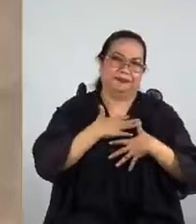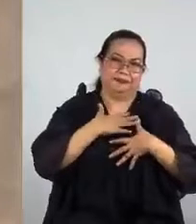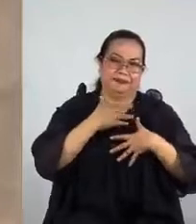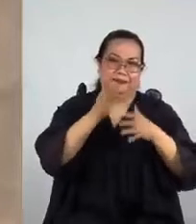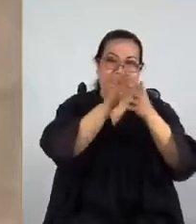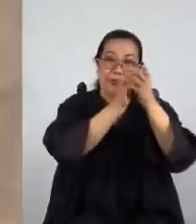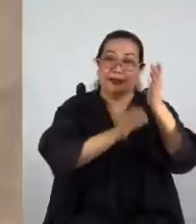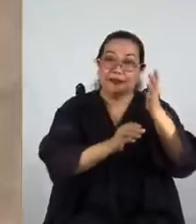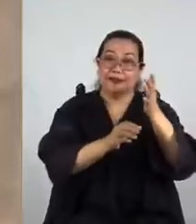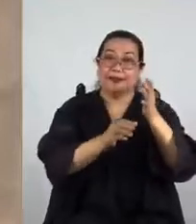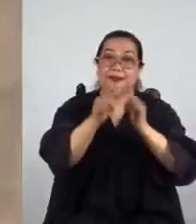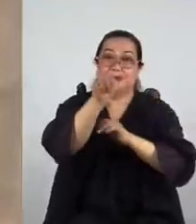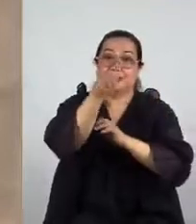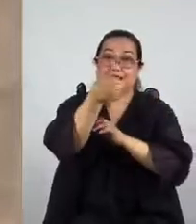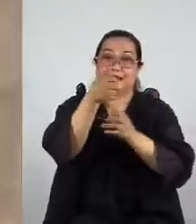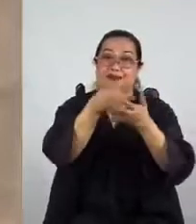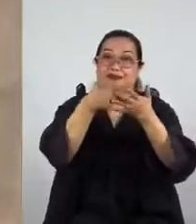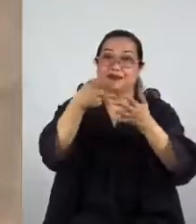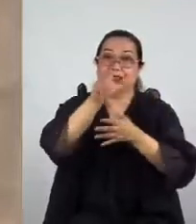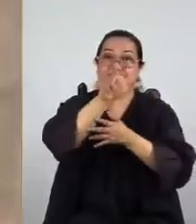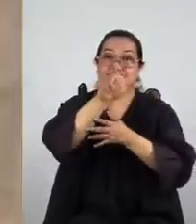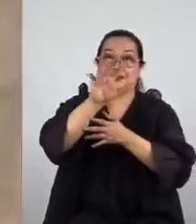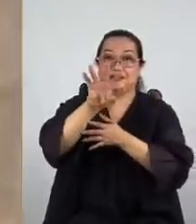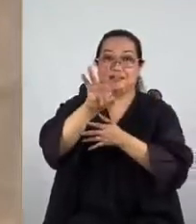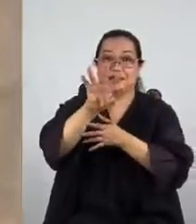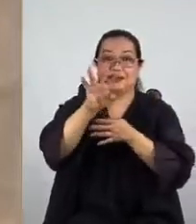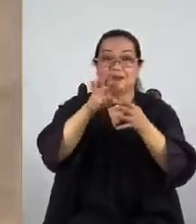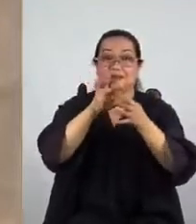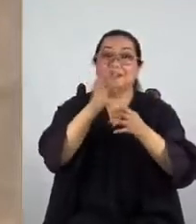chapter 10, verse 34 of Hebrews.